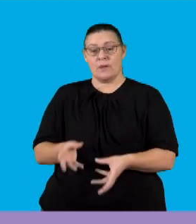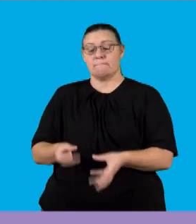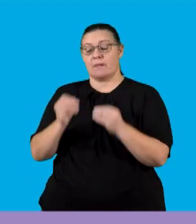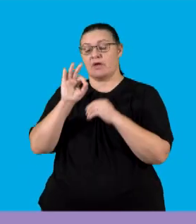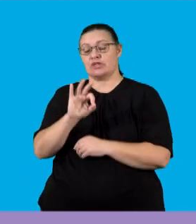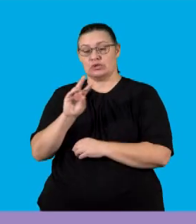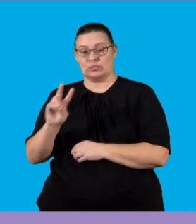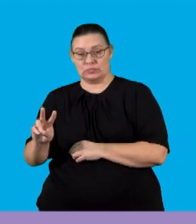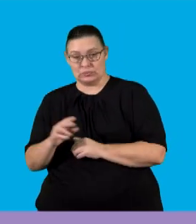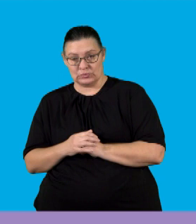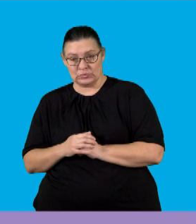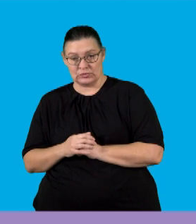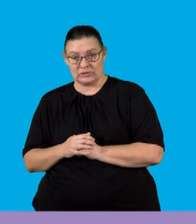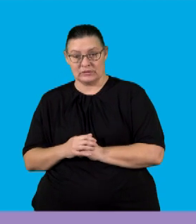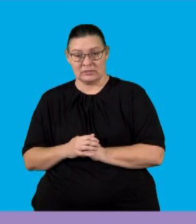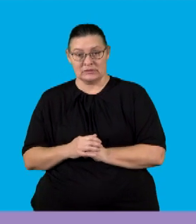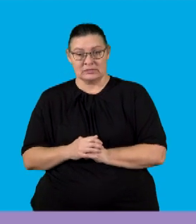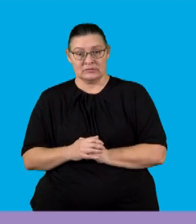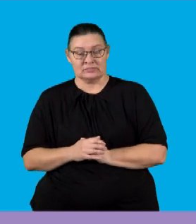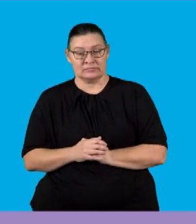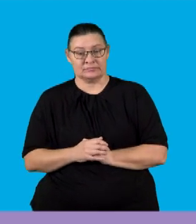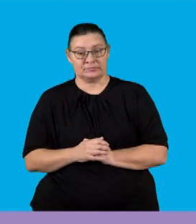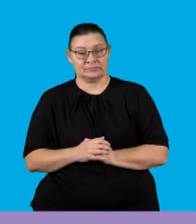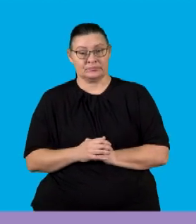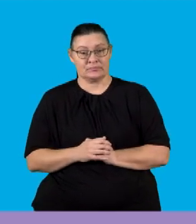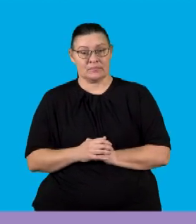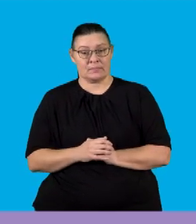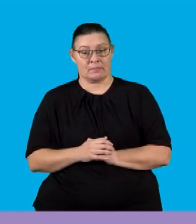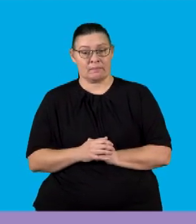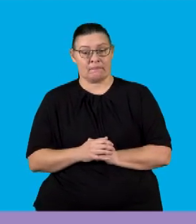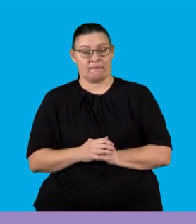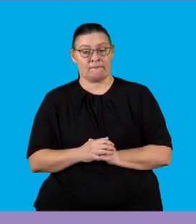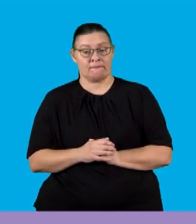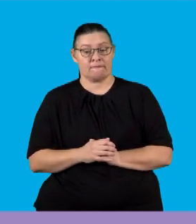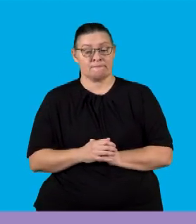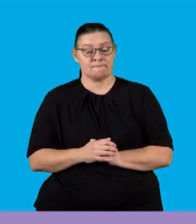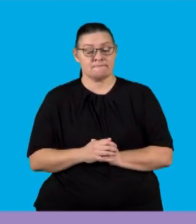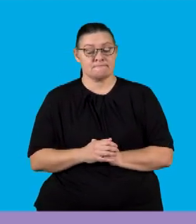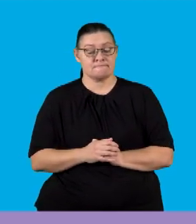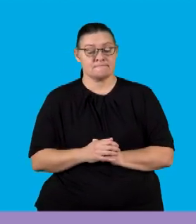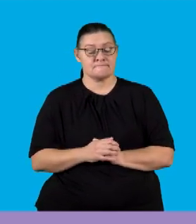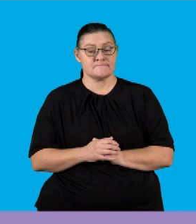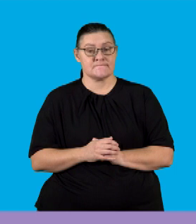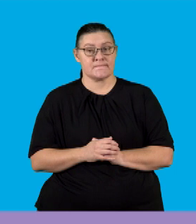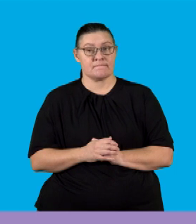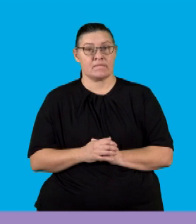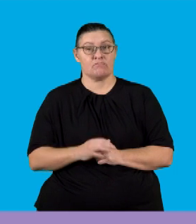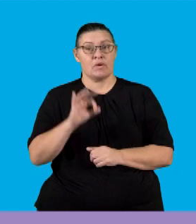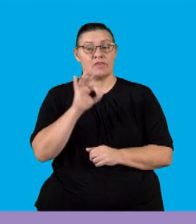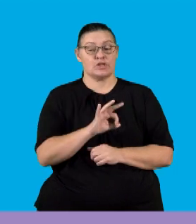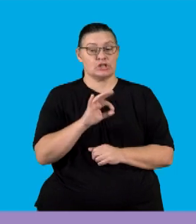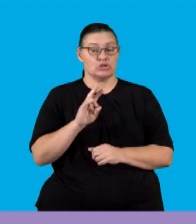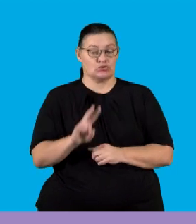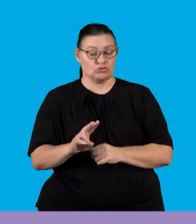And from 32, if we multiply by 2, we get an answer of 64. So that would be now